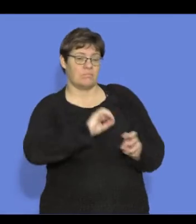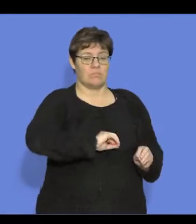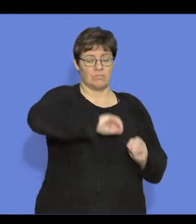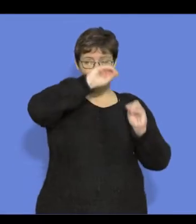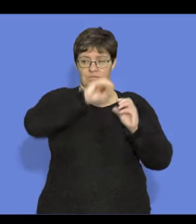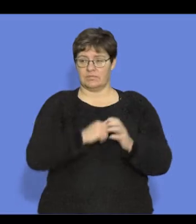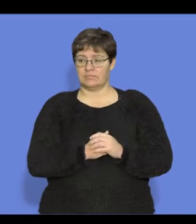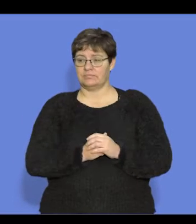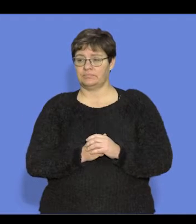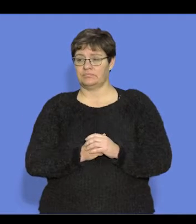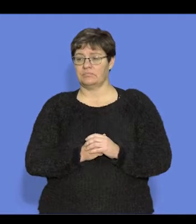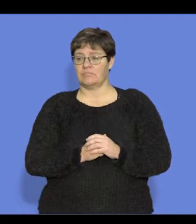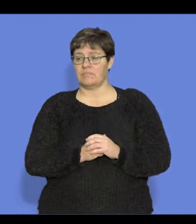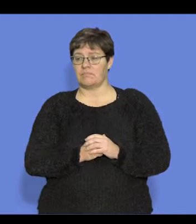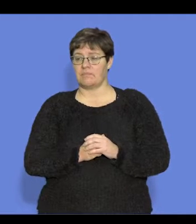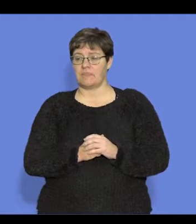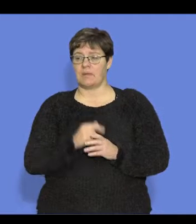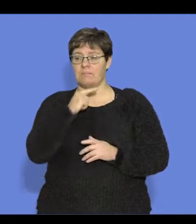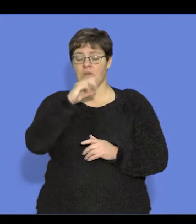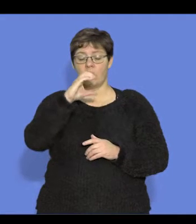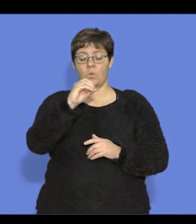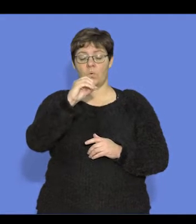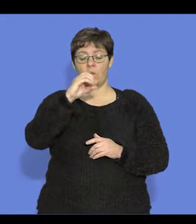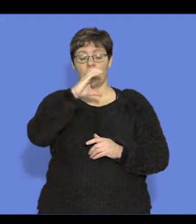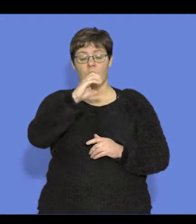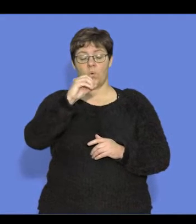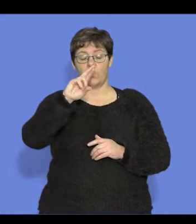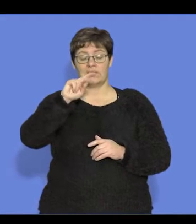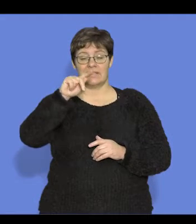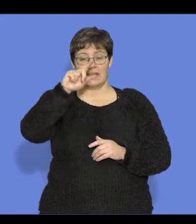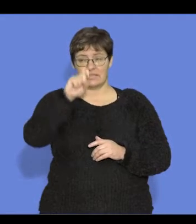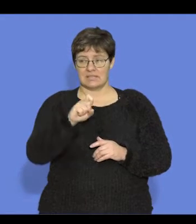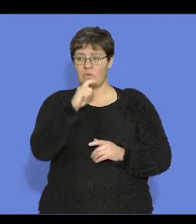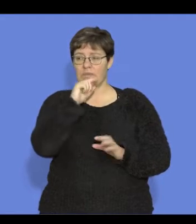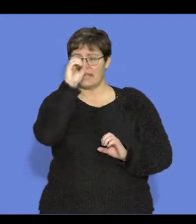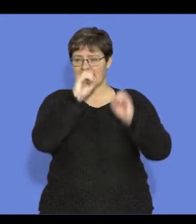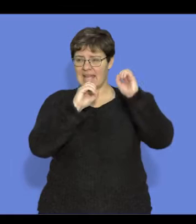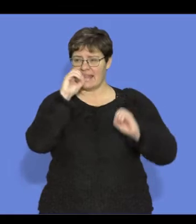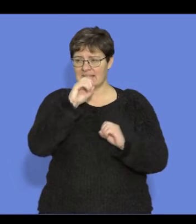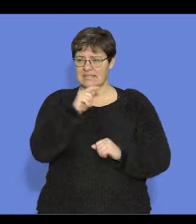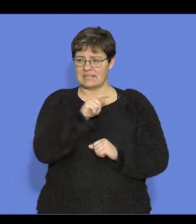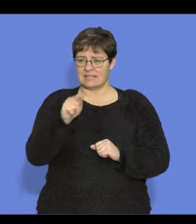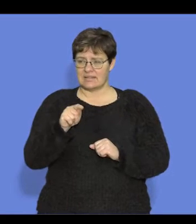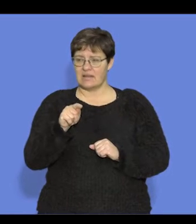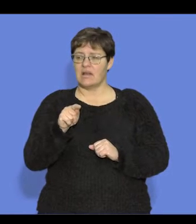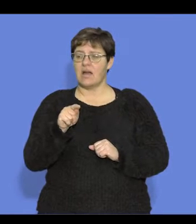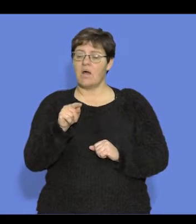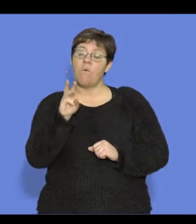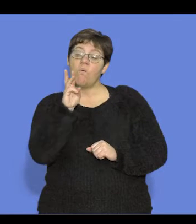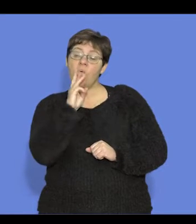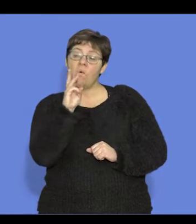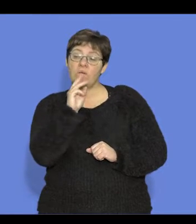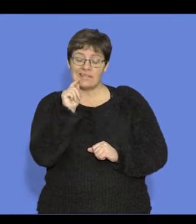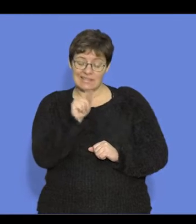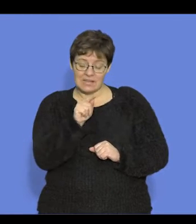section here is the cortex with parenchyma cells, and you can see that the water